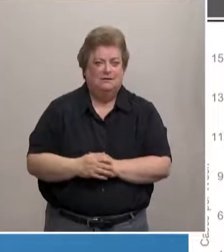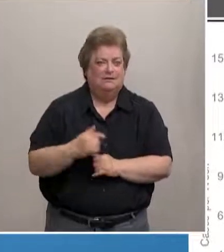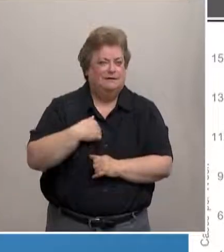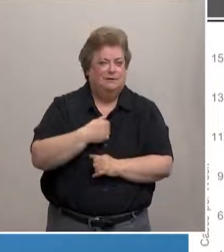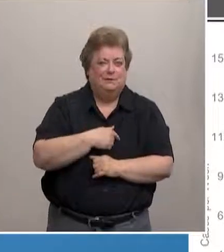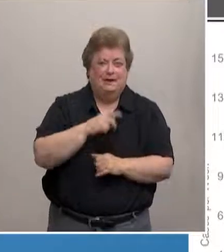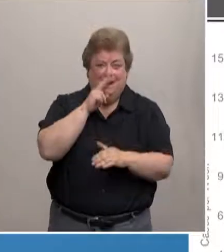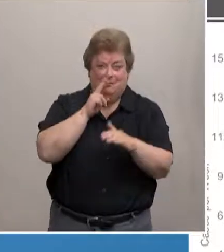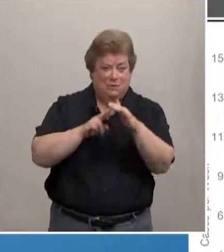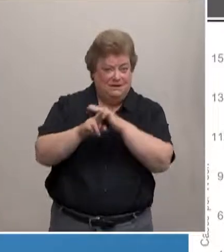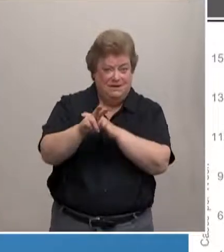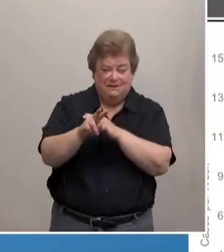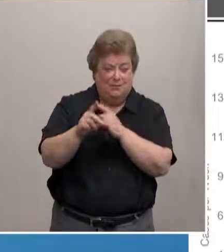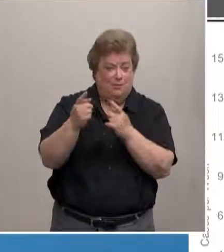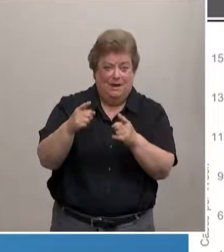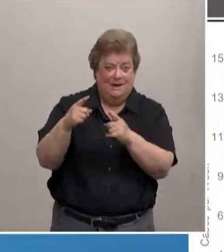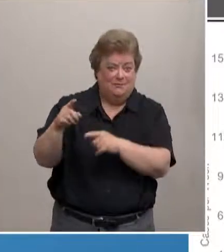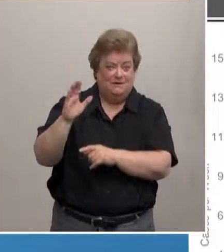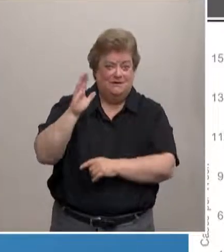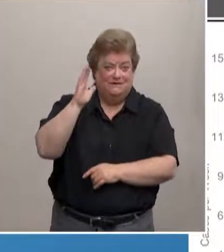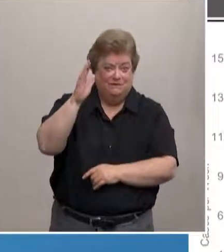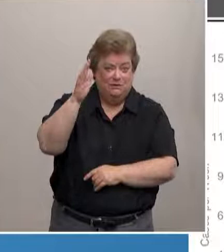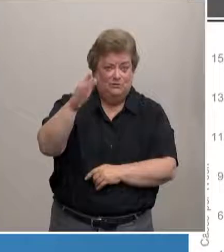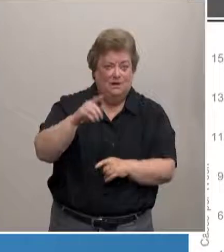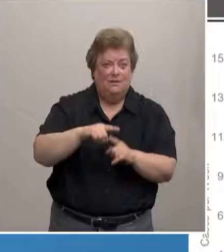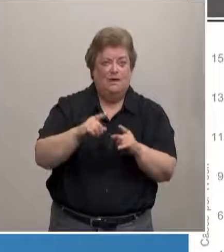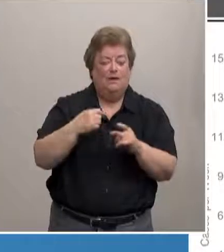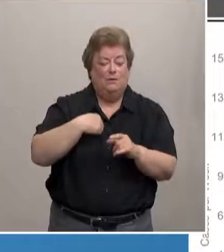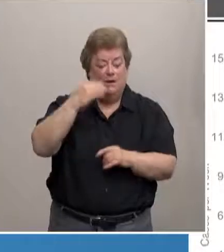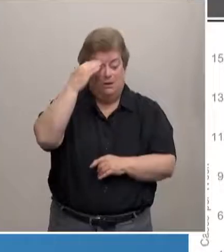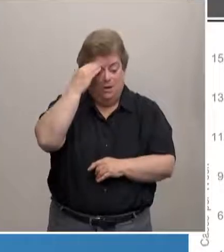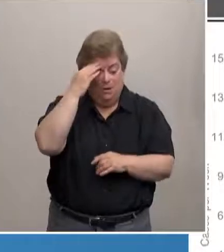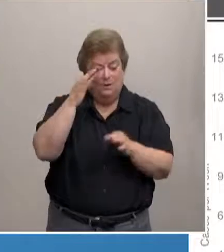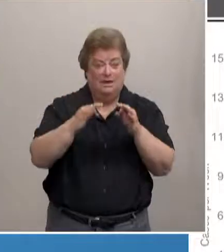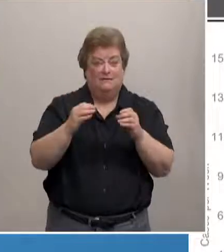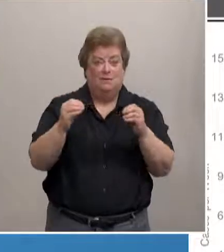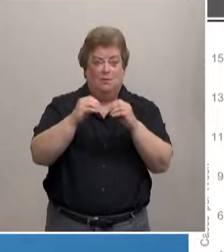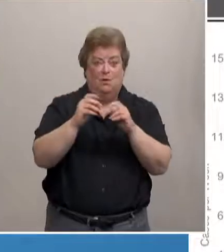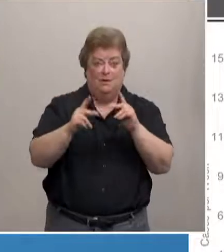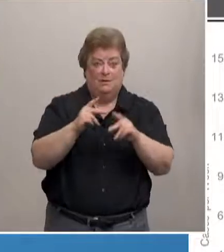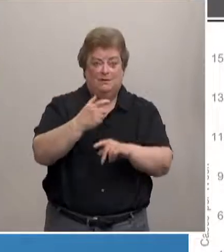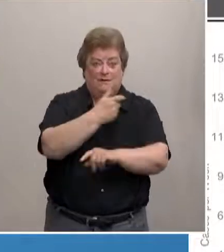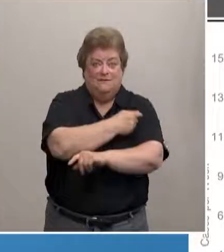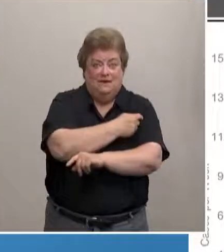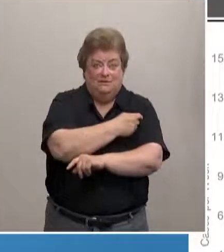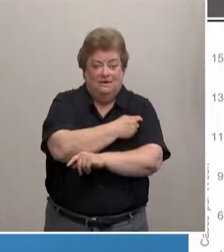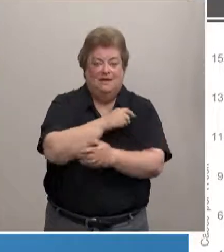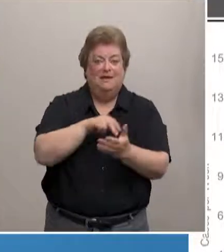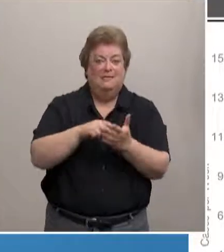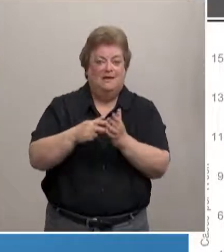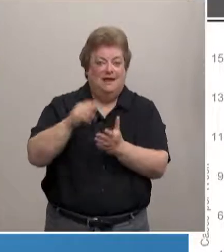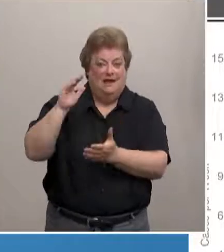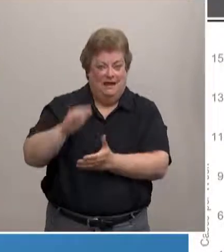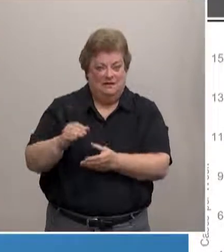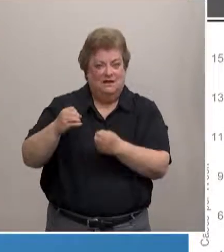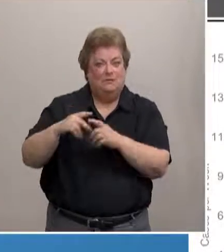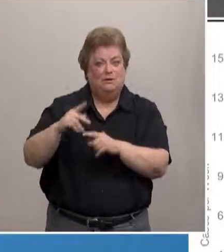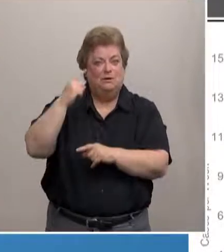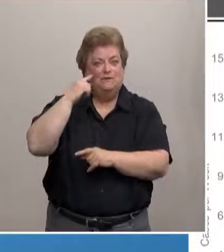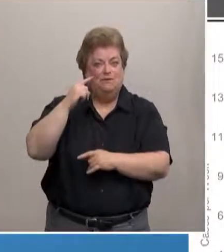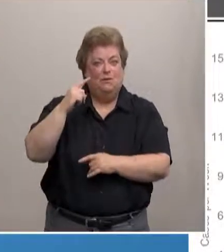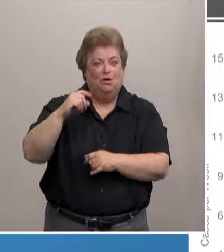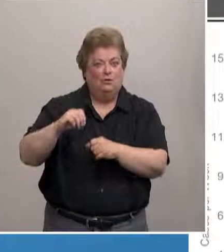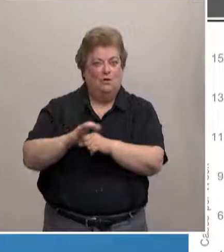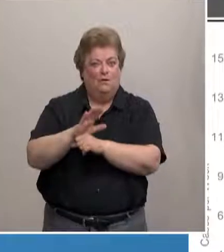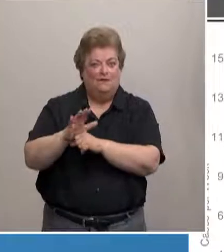the future, we do know that more people who are vaccinated, there is less opportunity that the virus and its